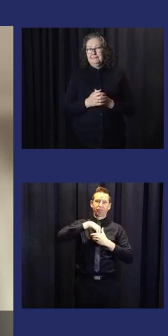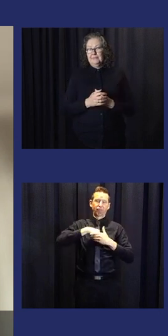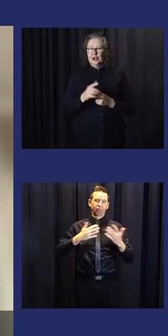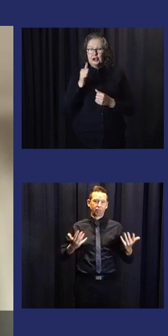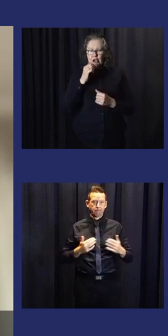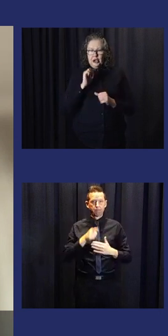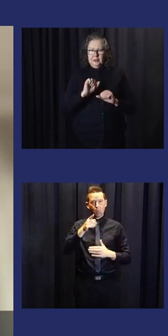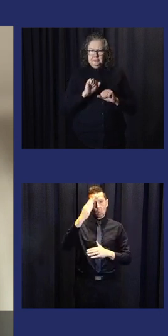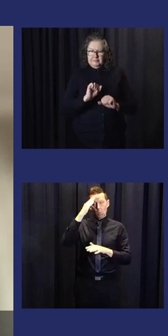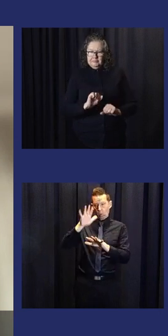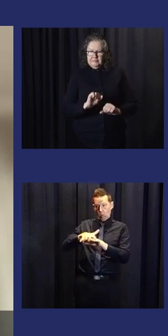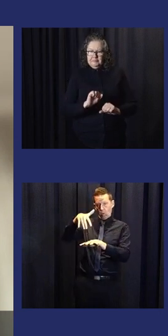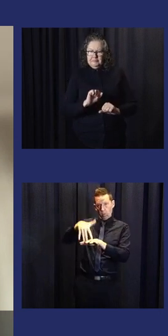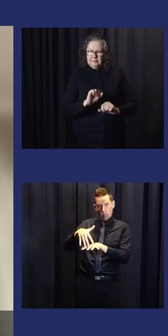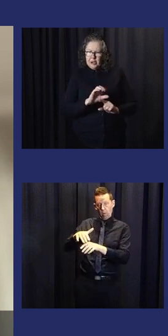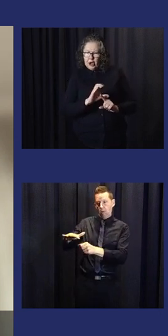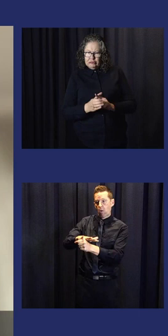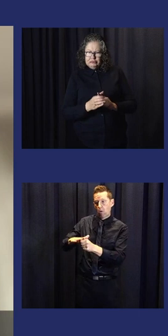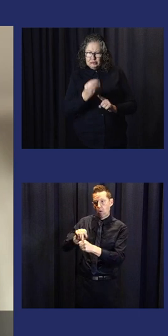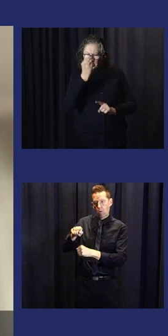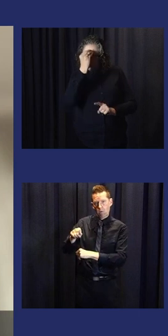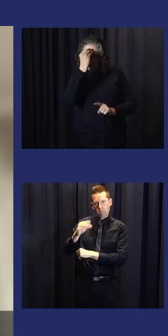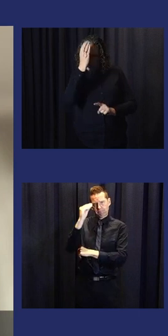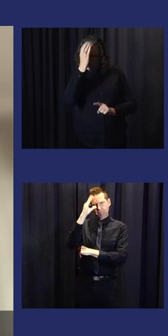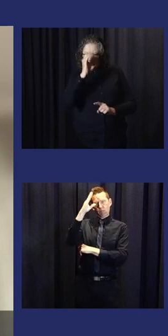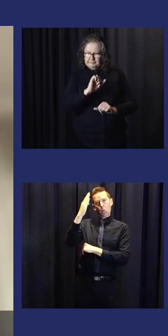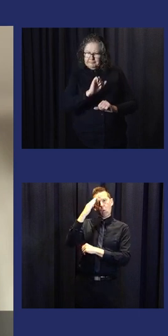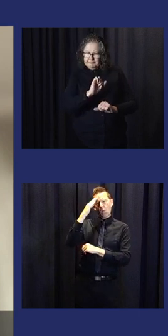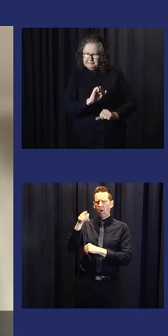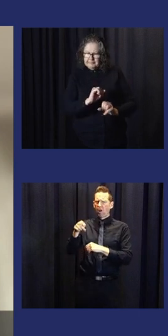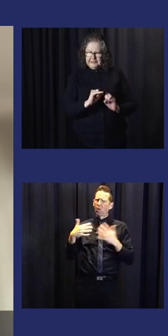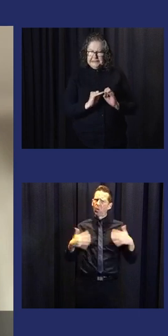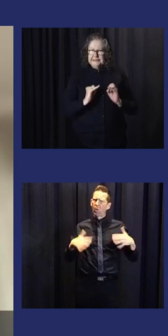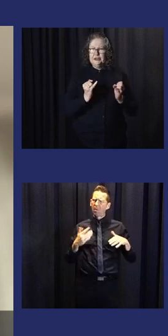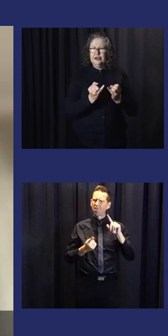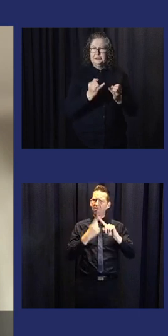and traditional knowledge is still relevant for how we understand